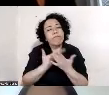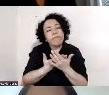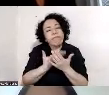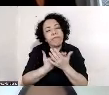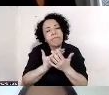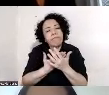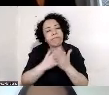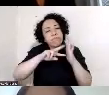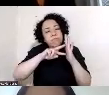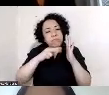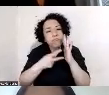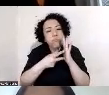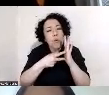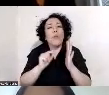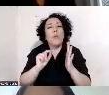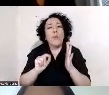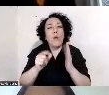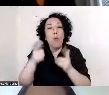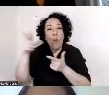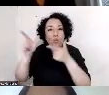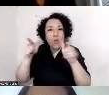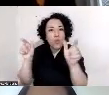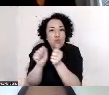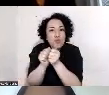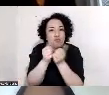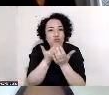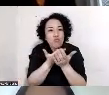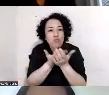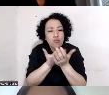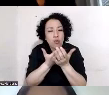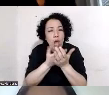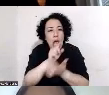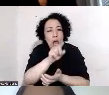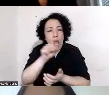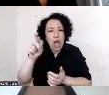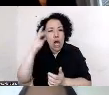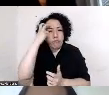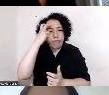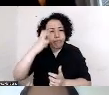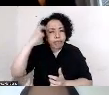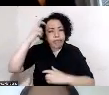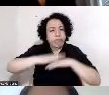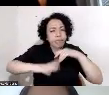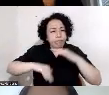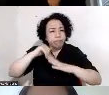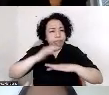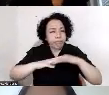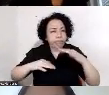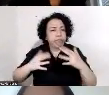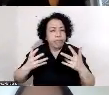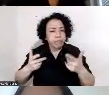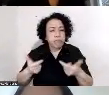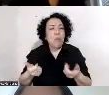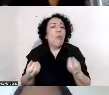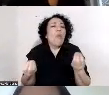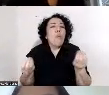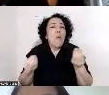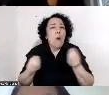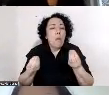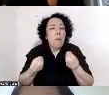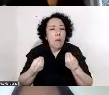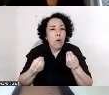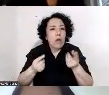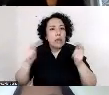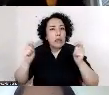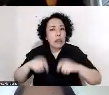pesquisas junto com outros profissionais é que as crianças com dupla excepcionalidade, os alunos com dupla excepcionalidade, eles conseguem ter